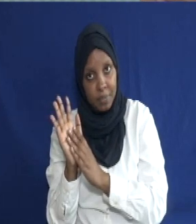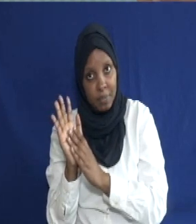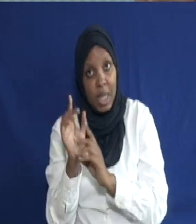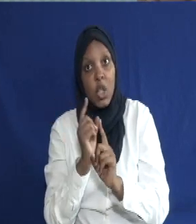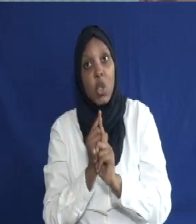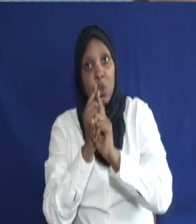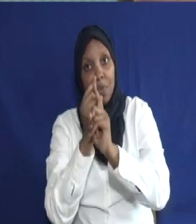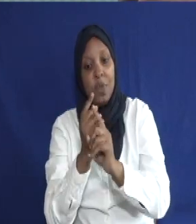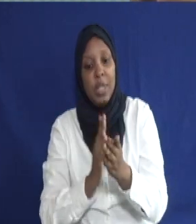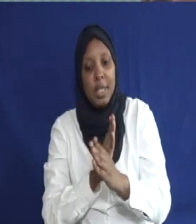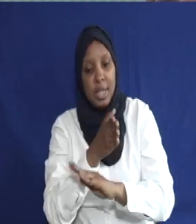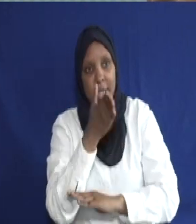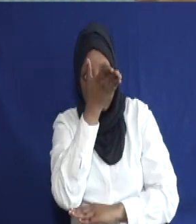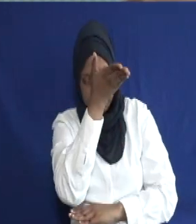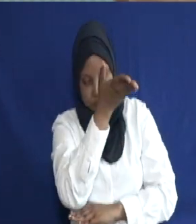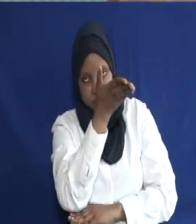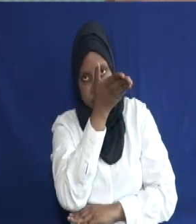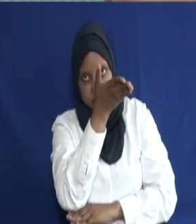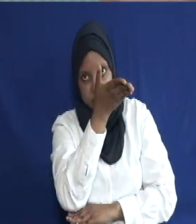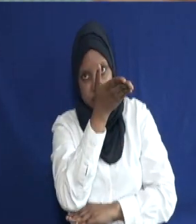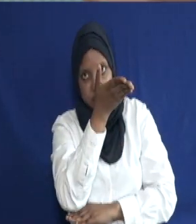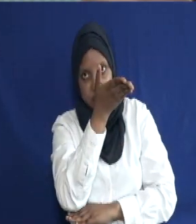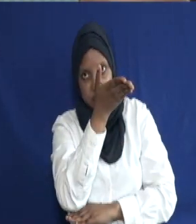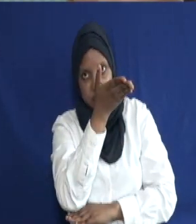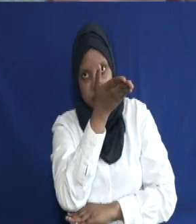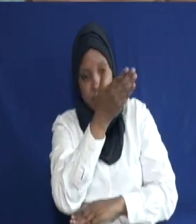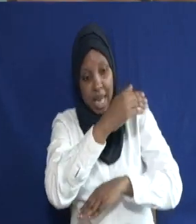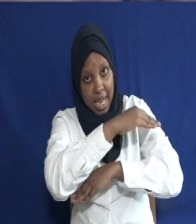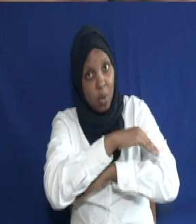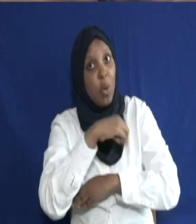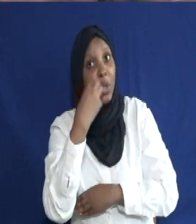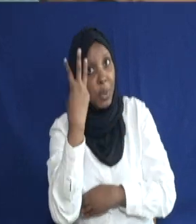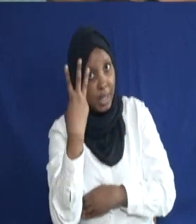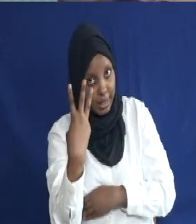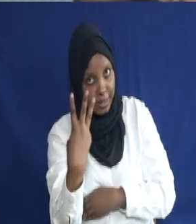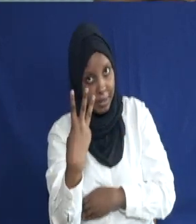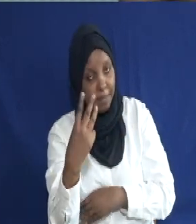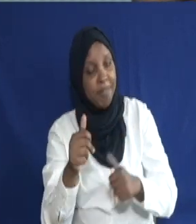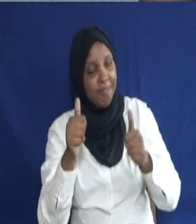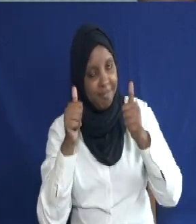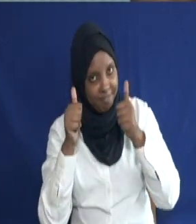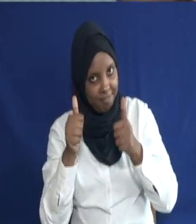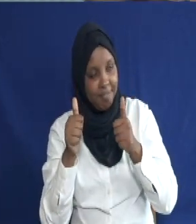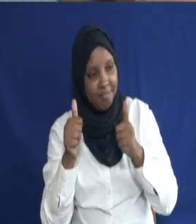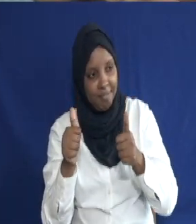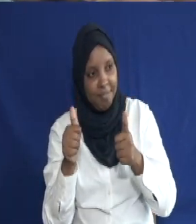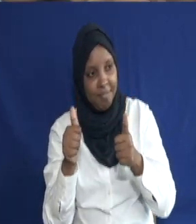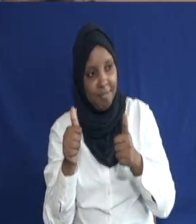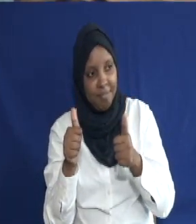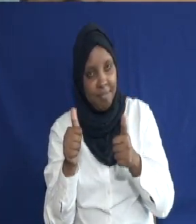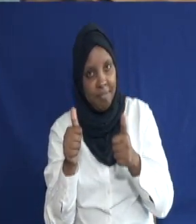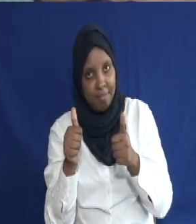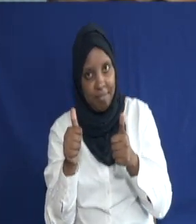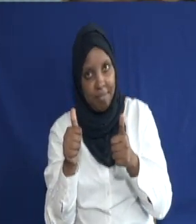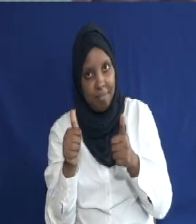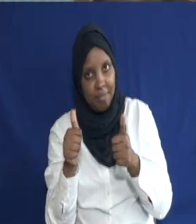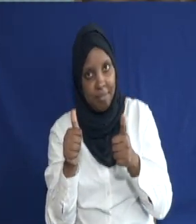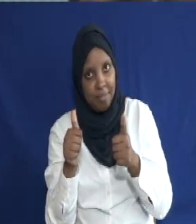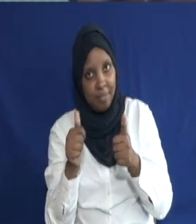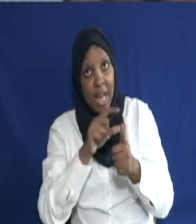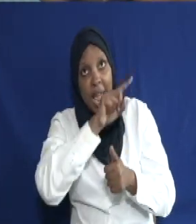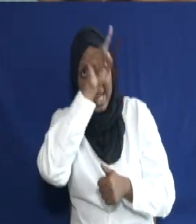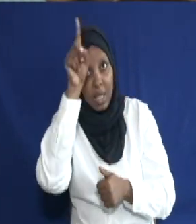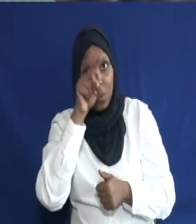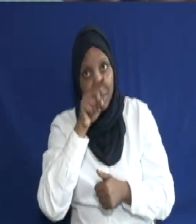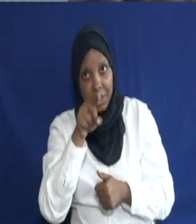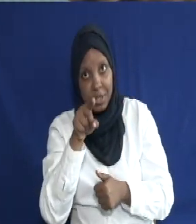that x is equal to 3. Okay, so our equation is